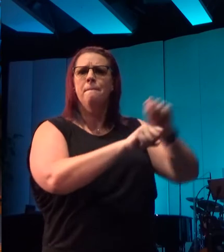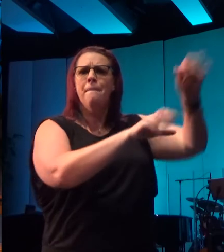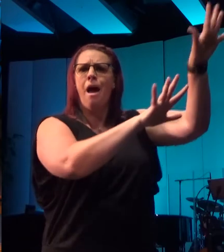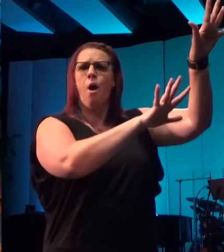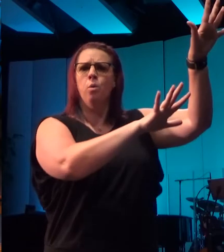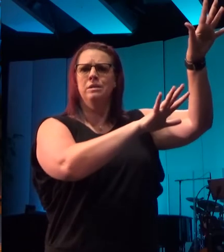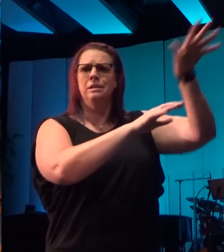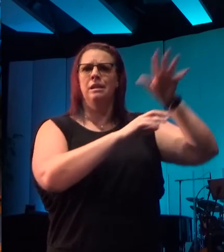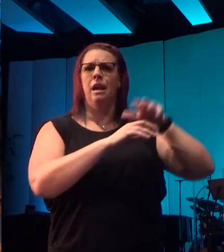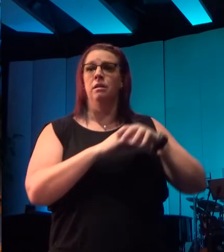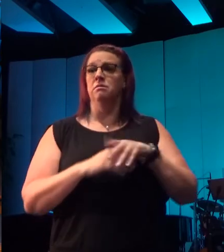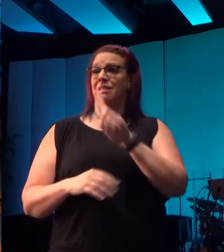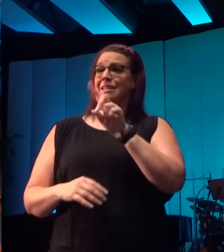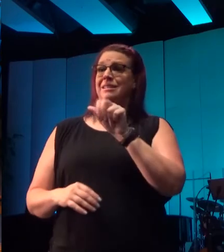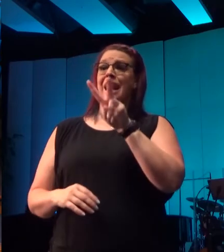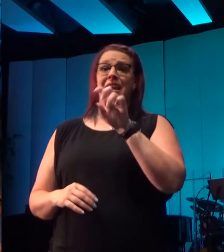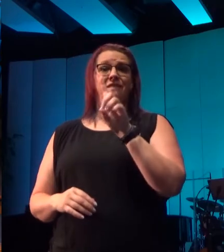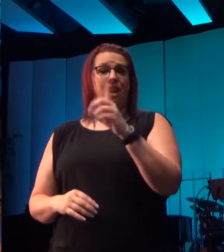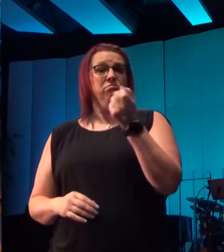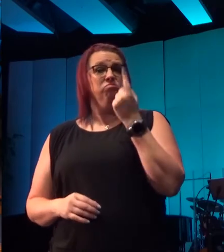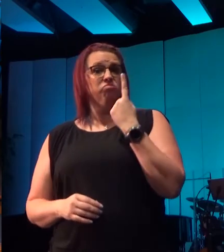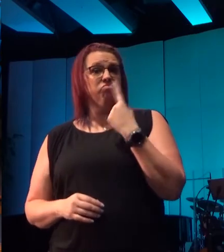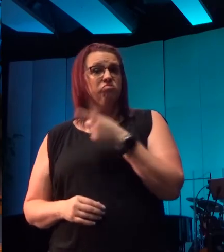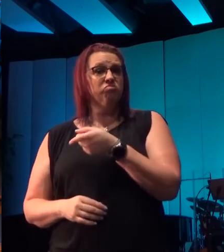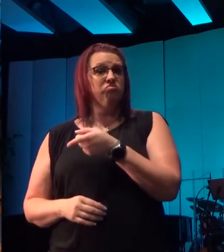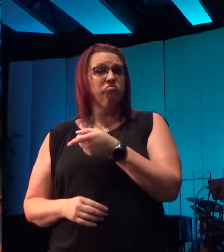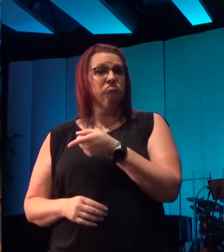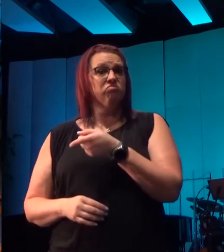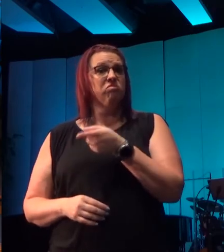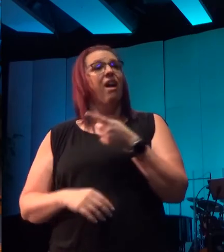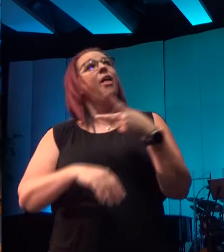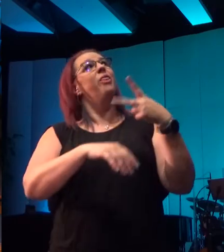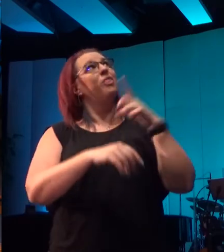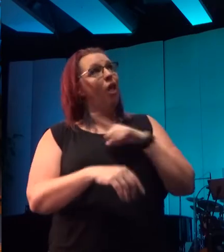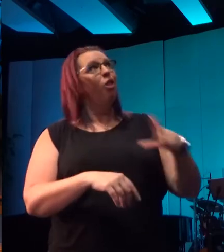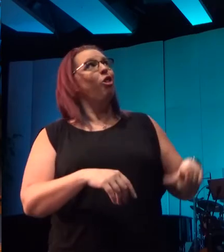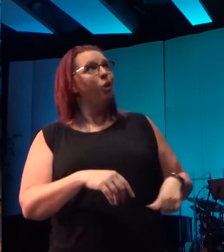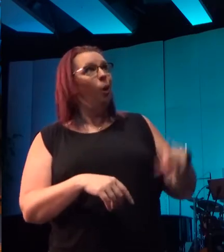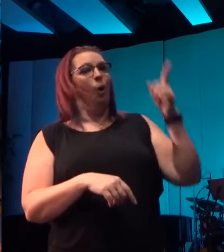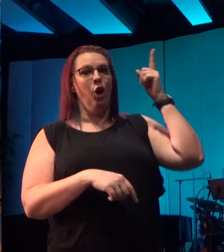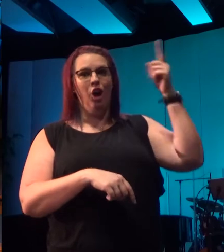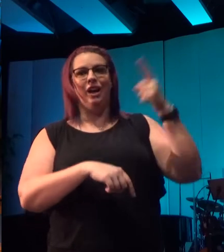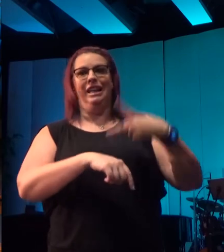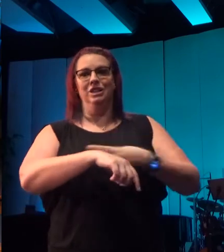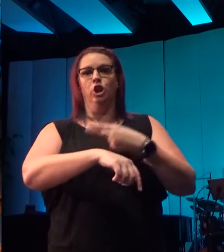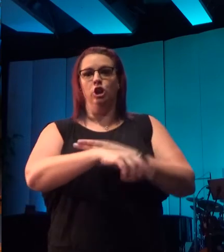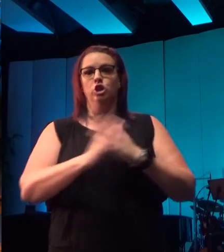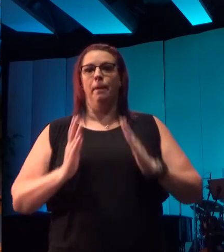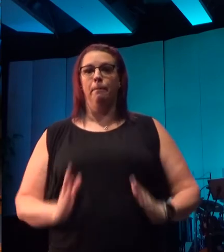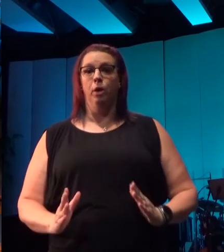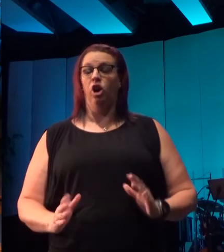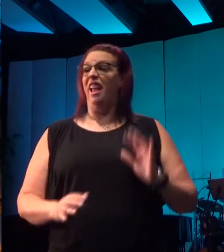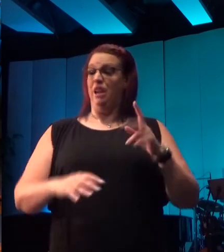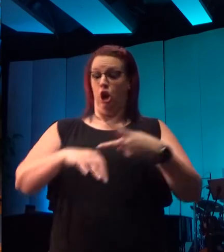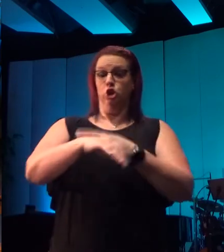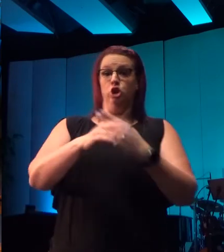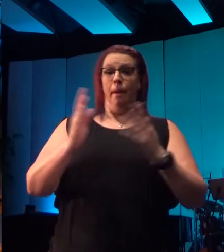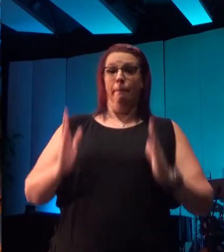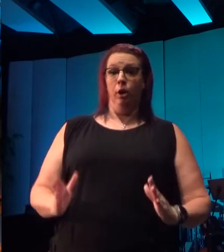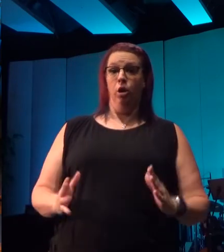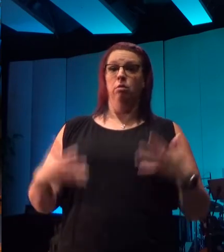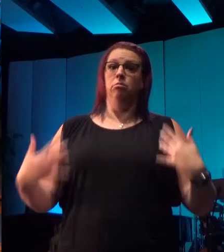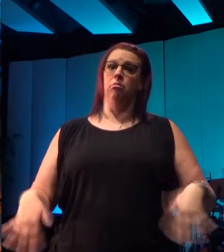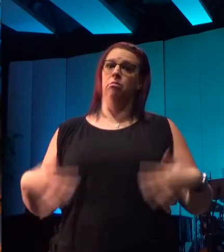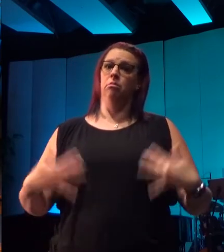And David got it. The Lord is my shepherd. Now, shepherds in those days, that was a position of tremendous